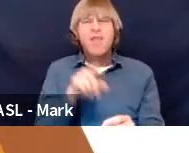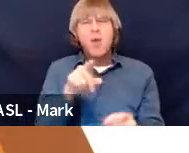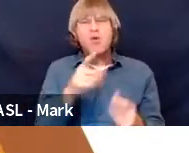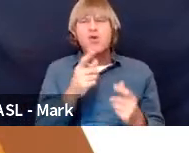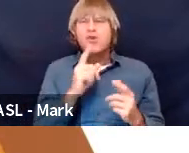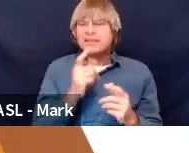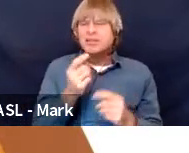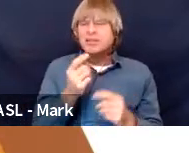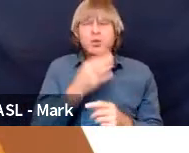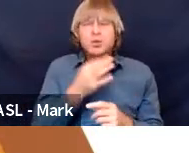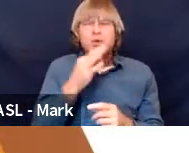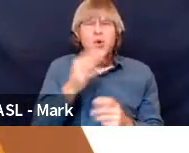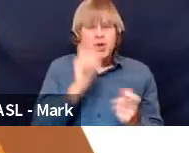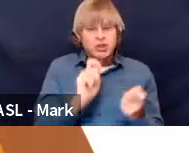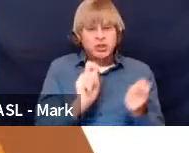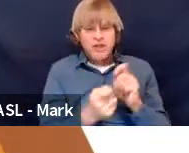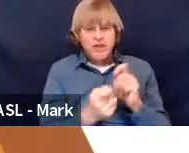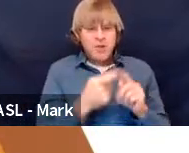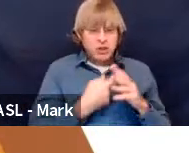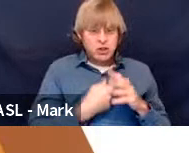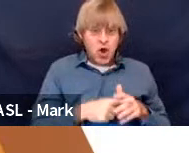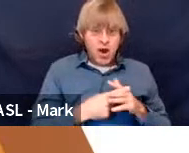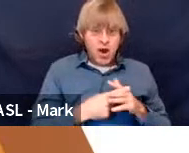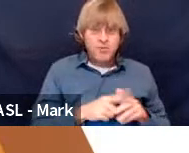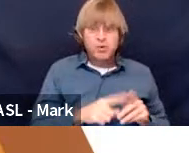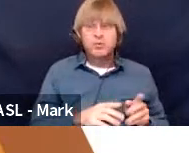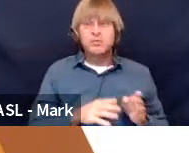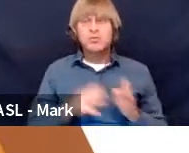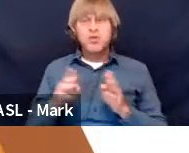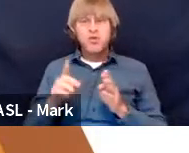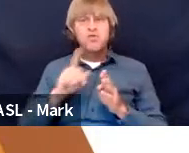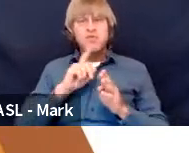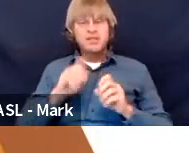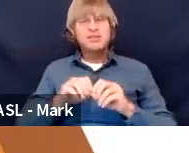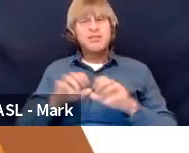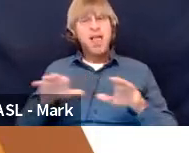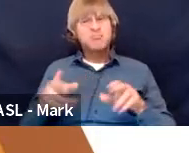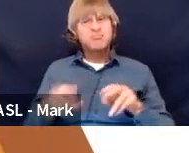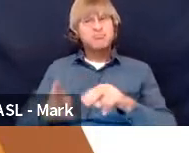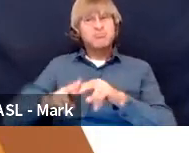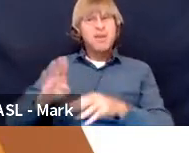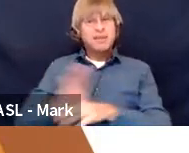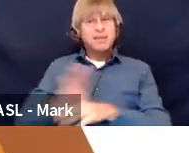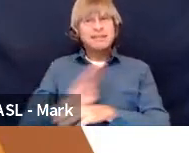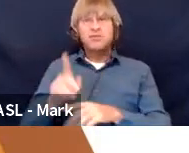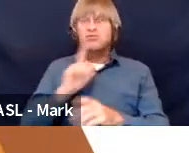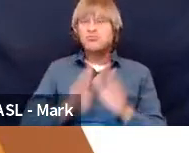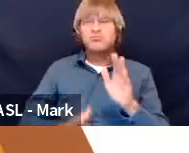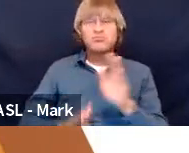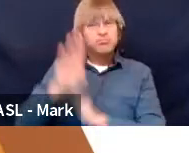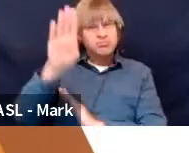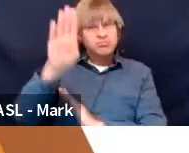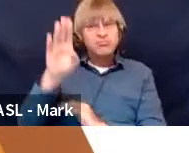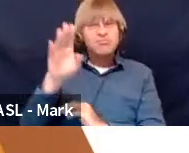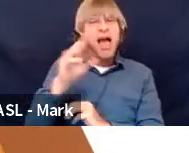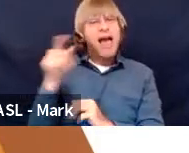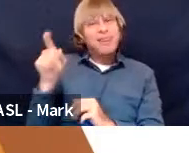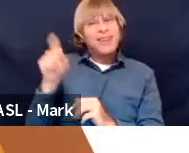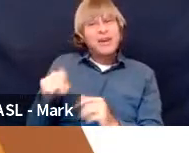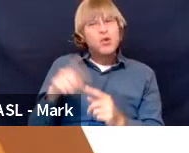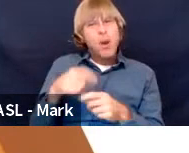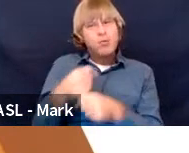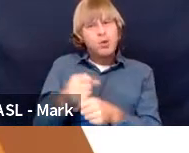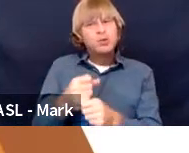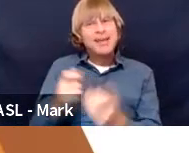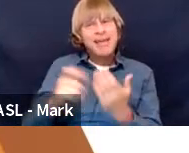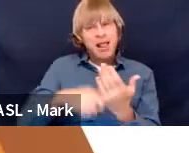on the cusp of moving from startup mode into really scaling up their business. It had taken off, and they needed to produce